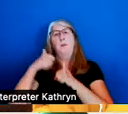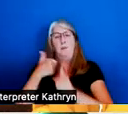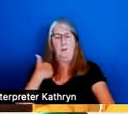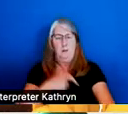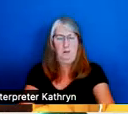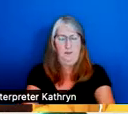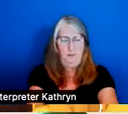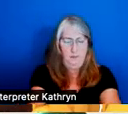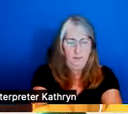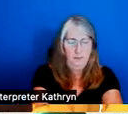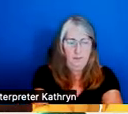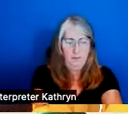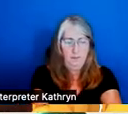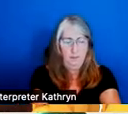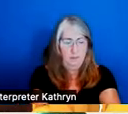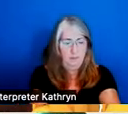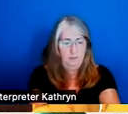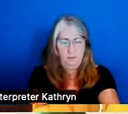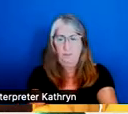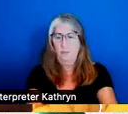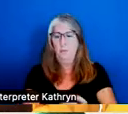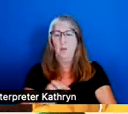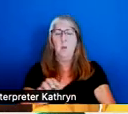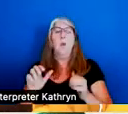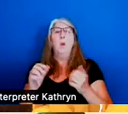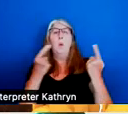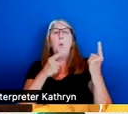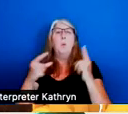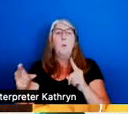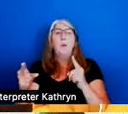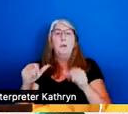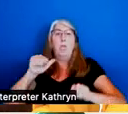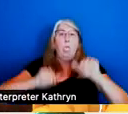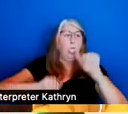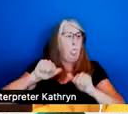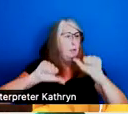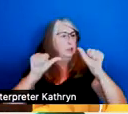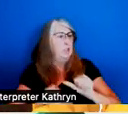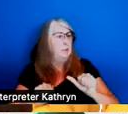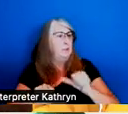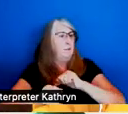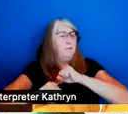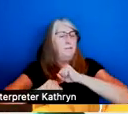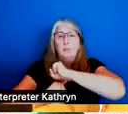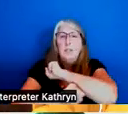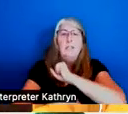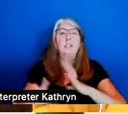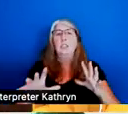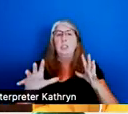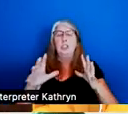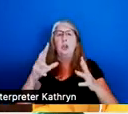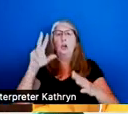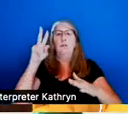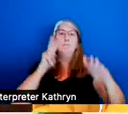When uncertainty shakes our foundation and tramples our visions of the